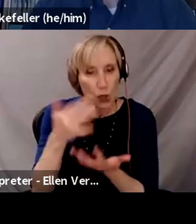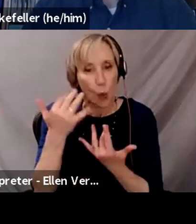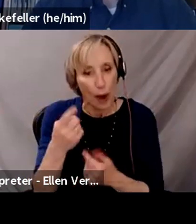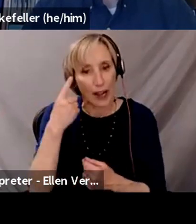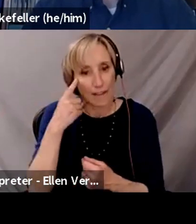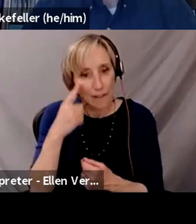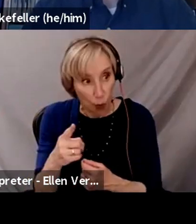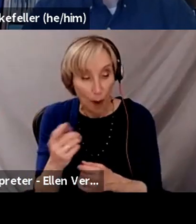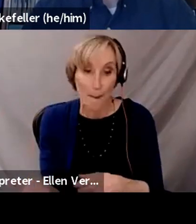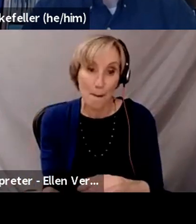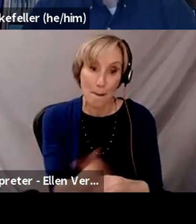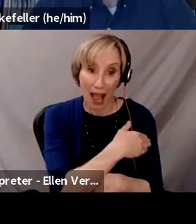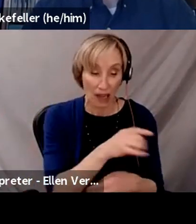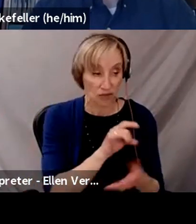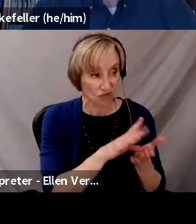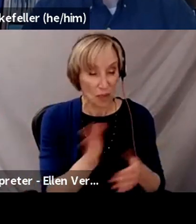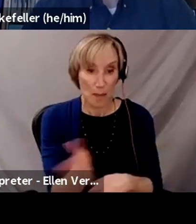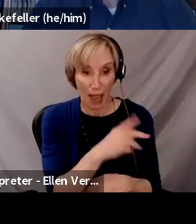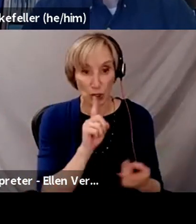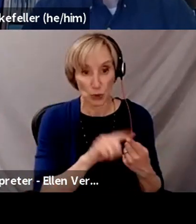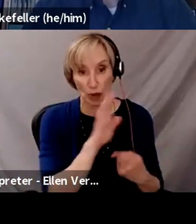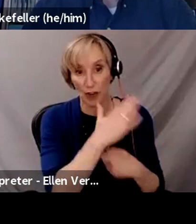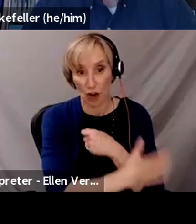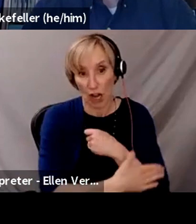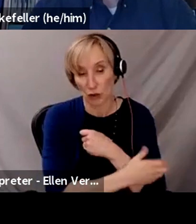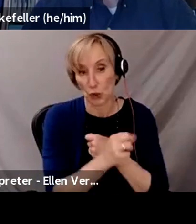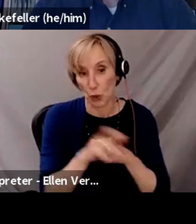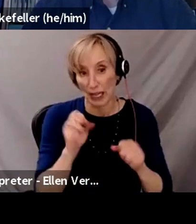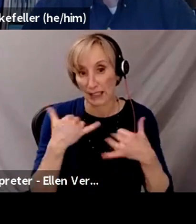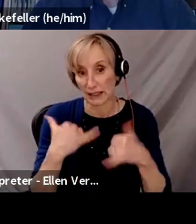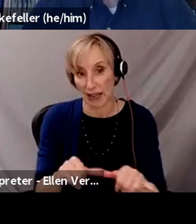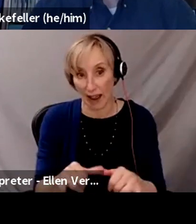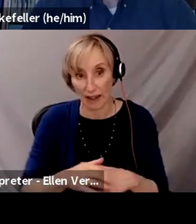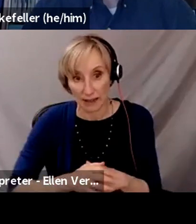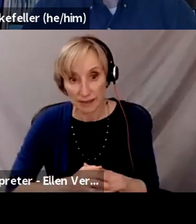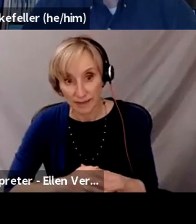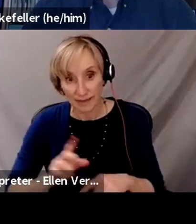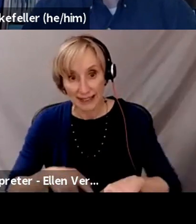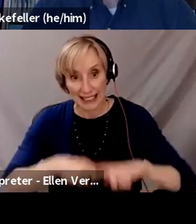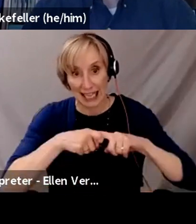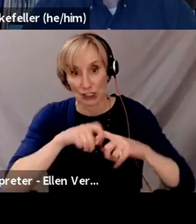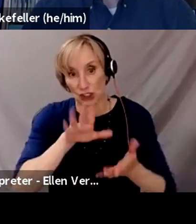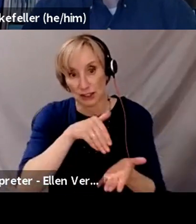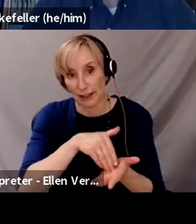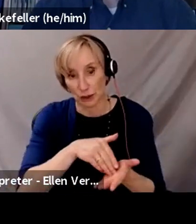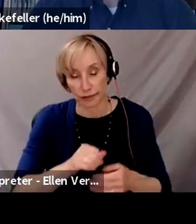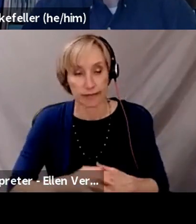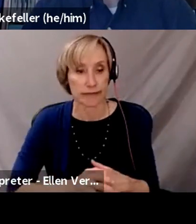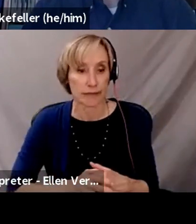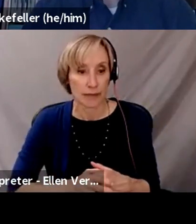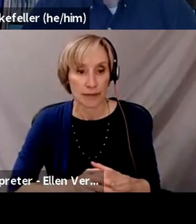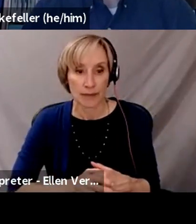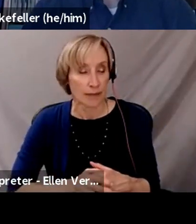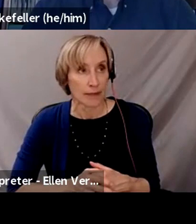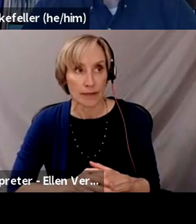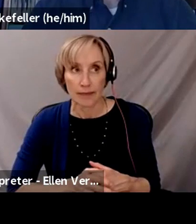other issues here too. And yeah, I think as Lorelei was saying, like our community around the world, how trans people